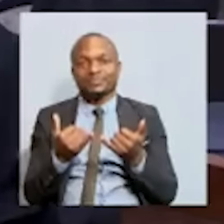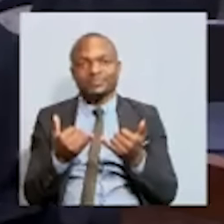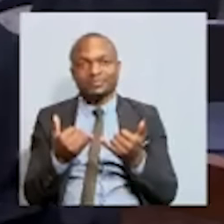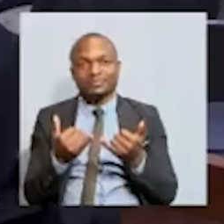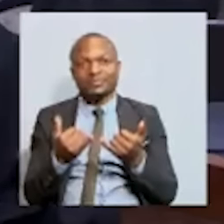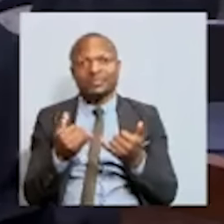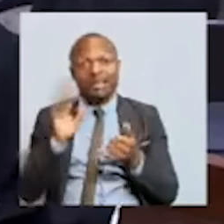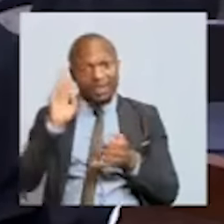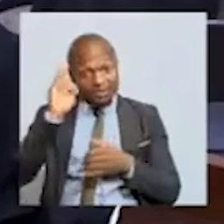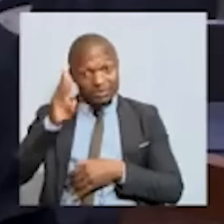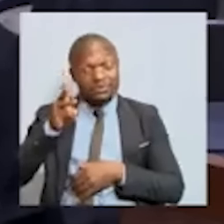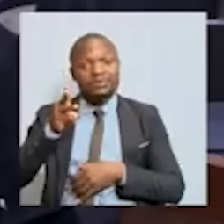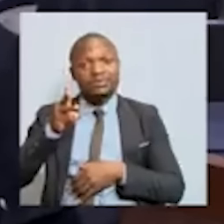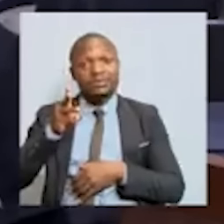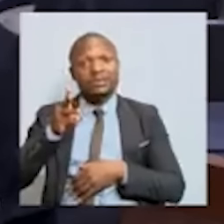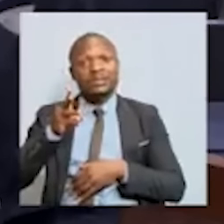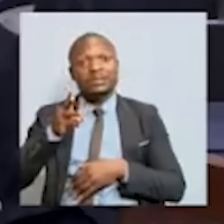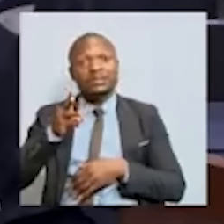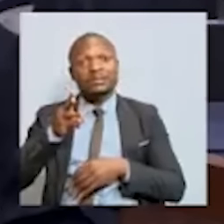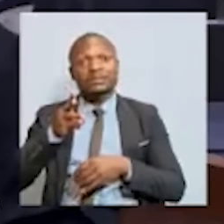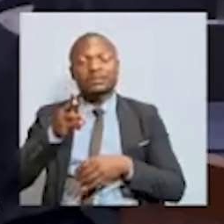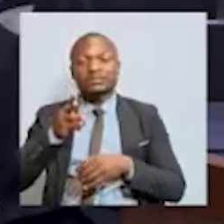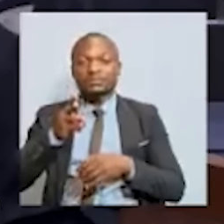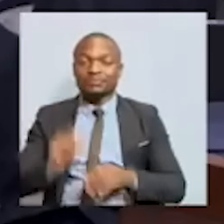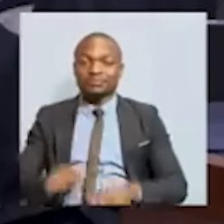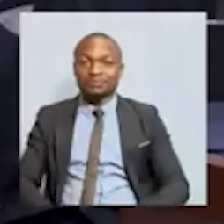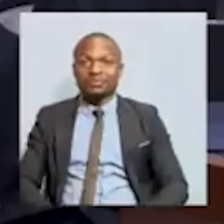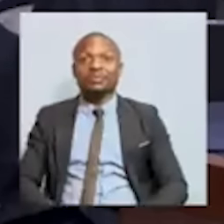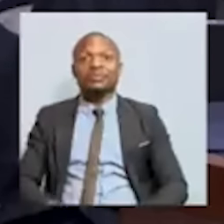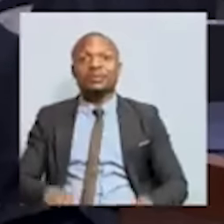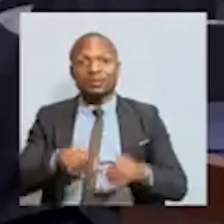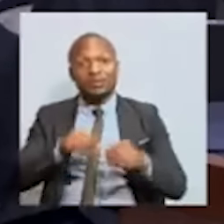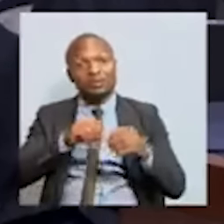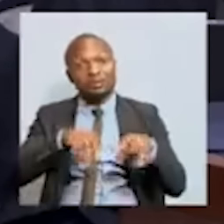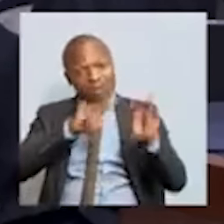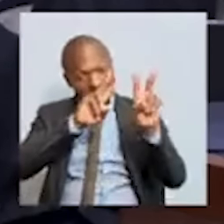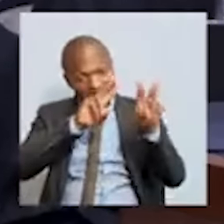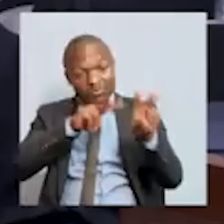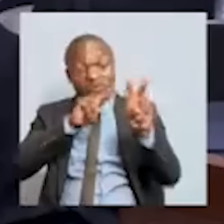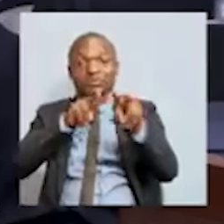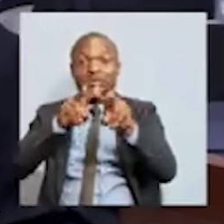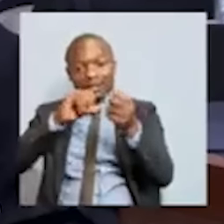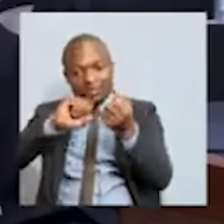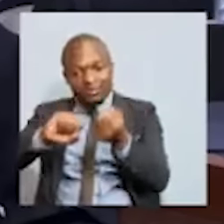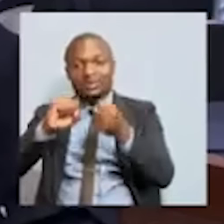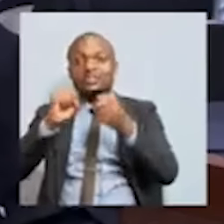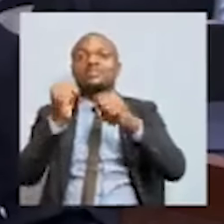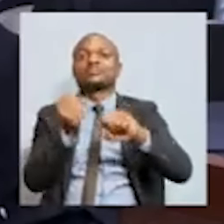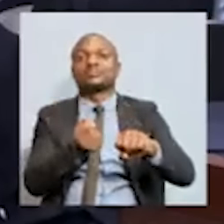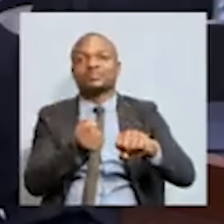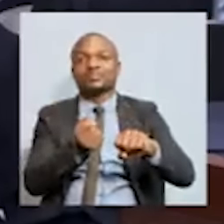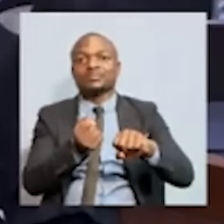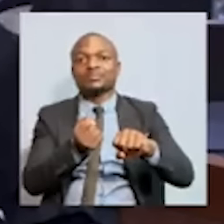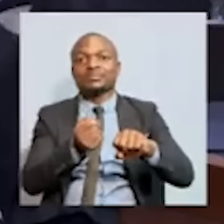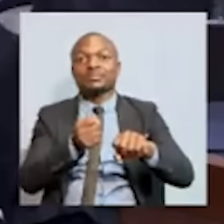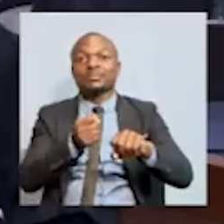I shall endeavor to preserve and protect the